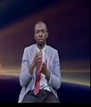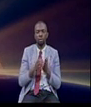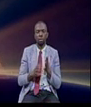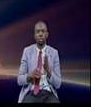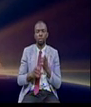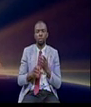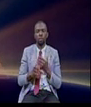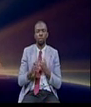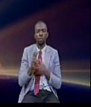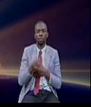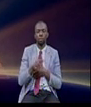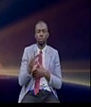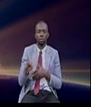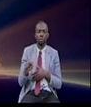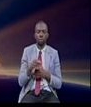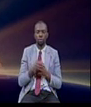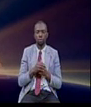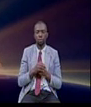Revelation 22.